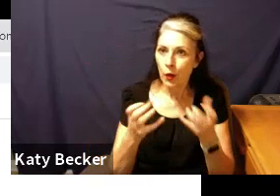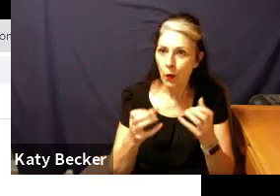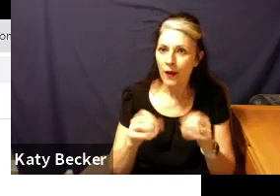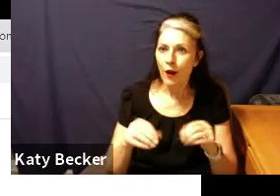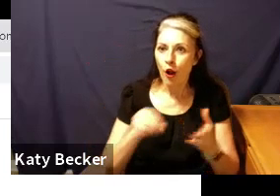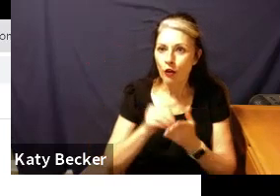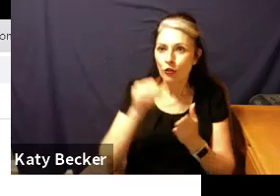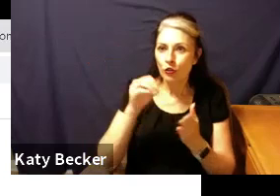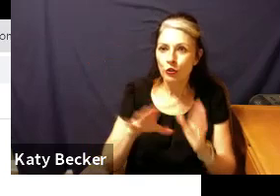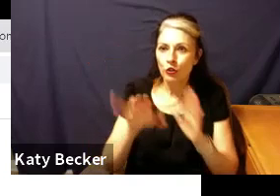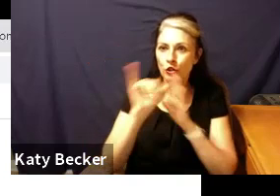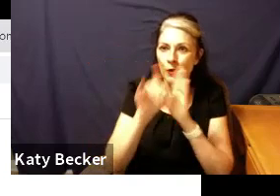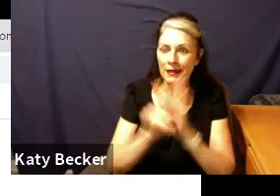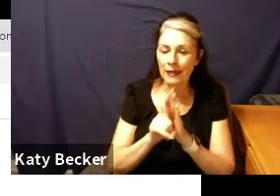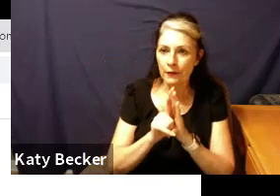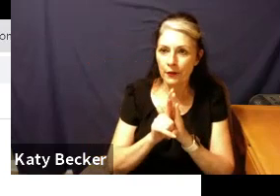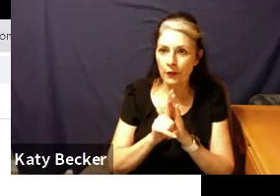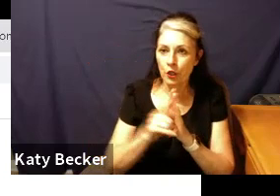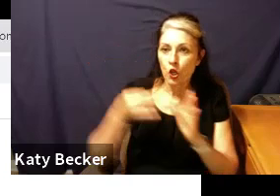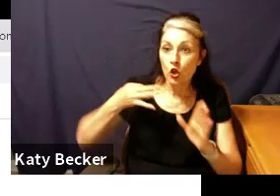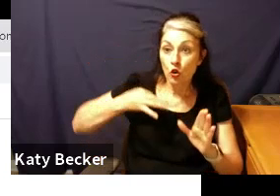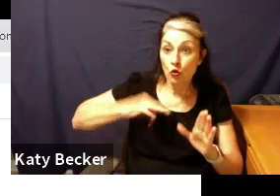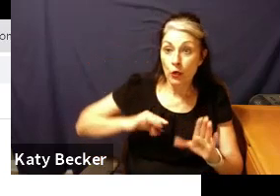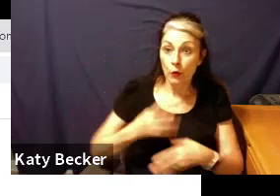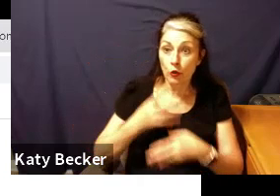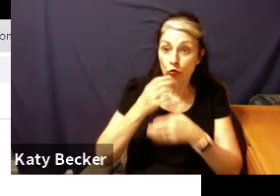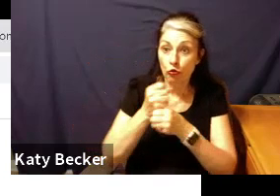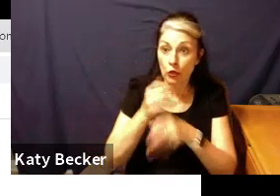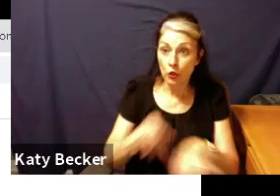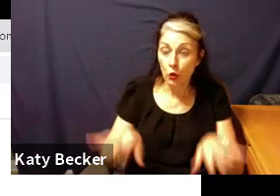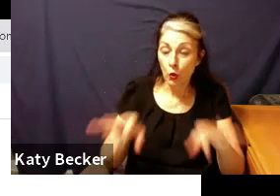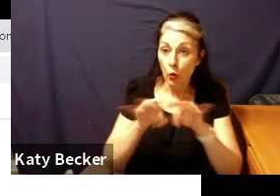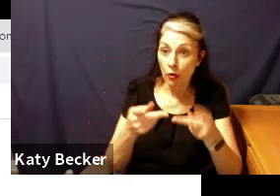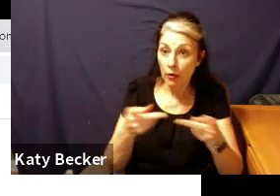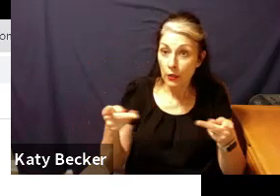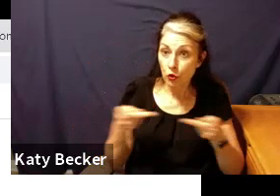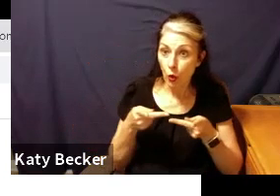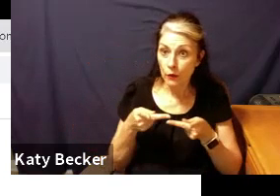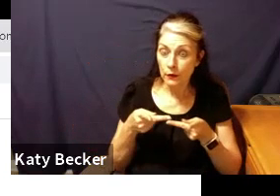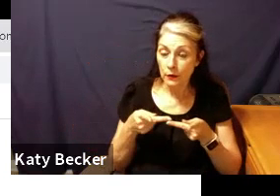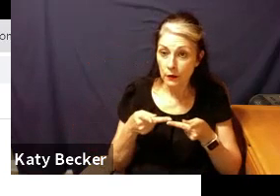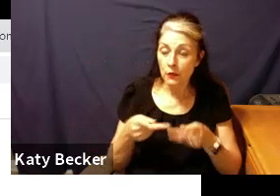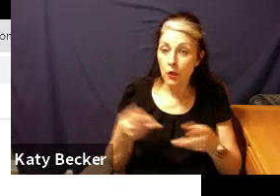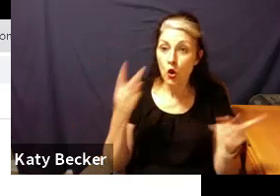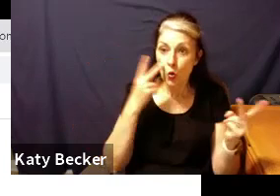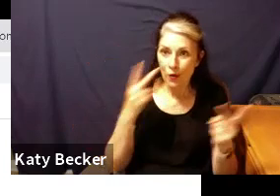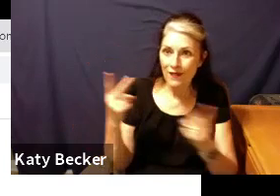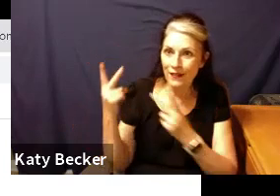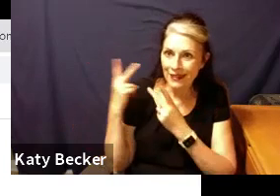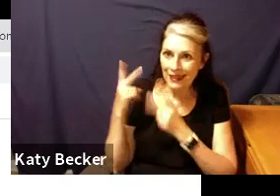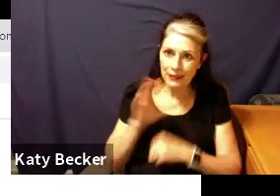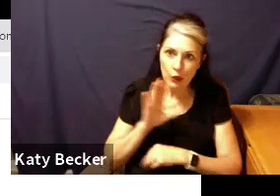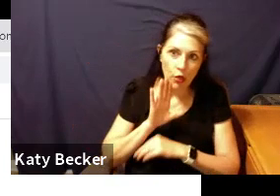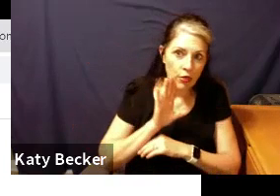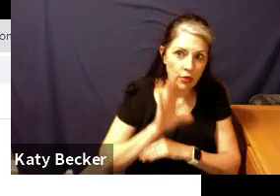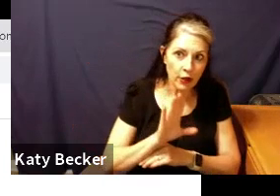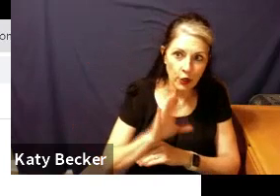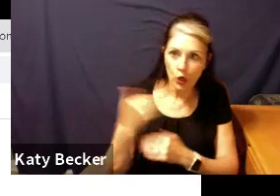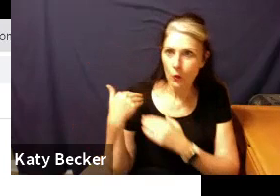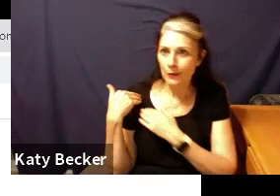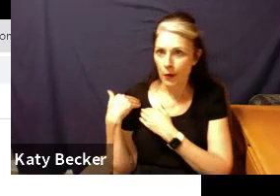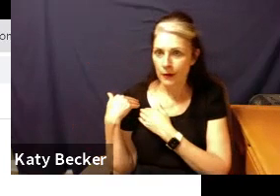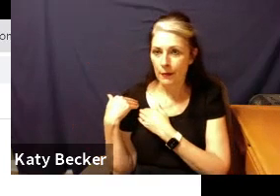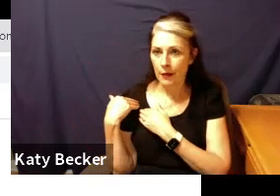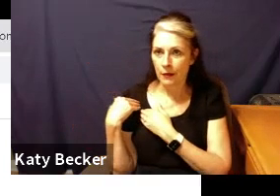to identify the credible and trustworthy sources. We want them to reflect on their responsibilities as